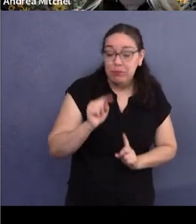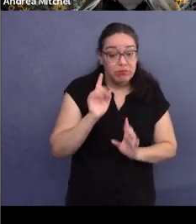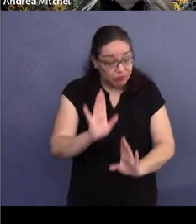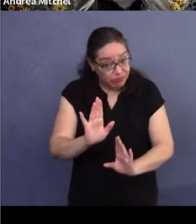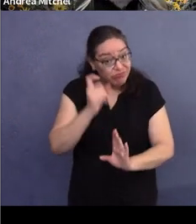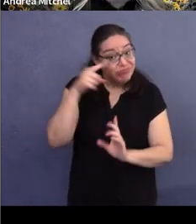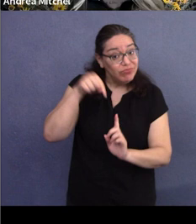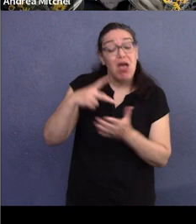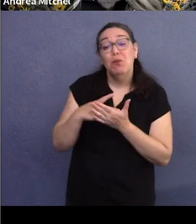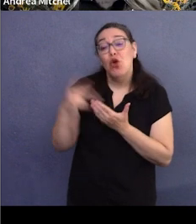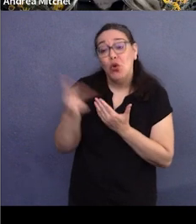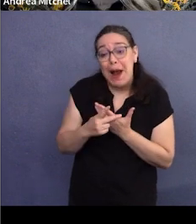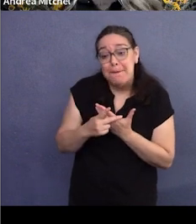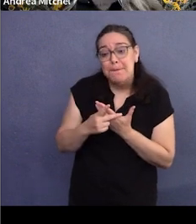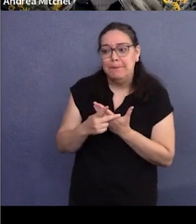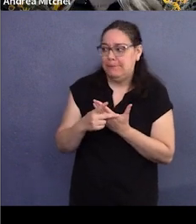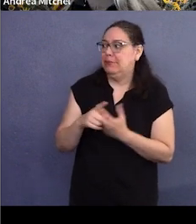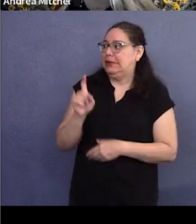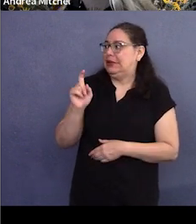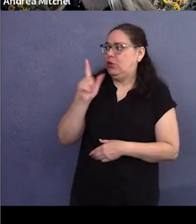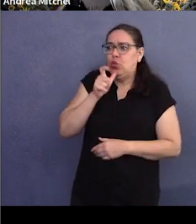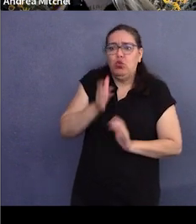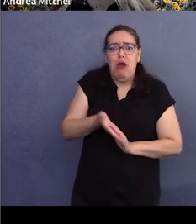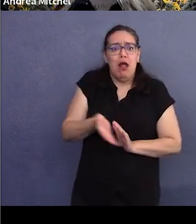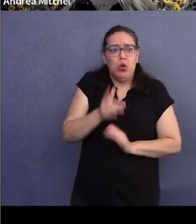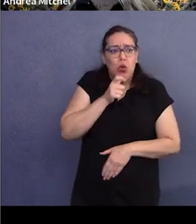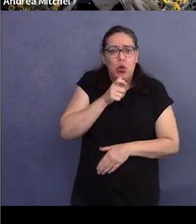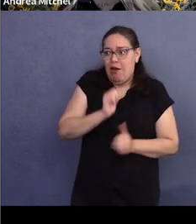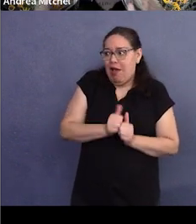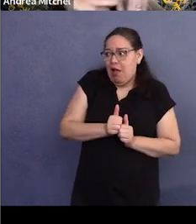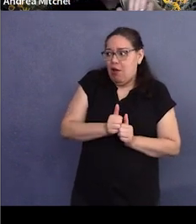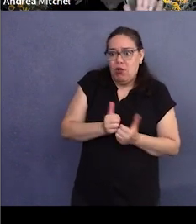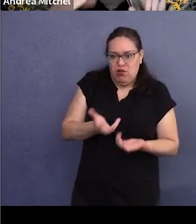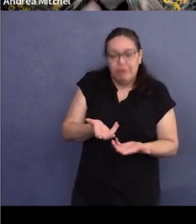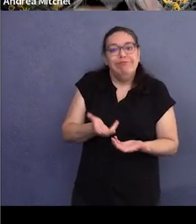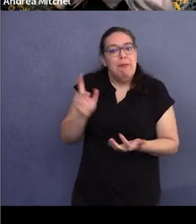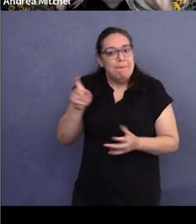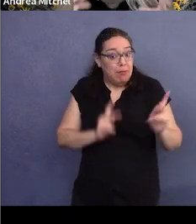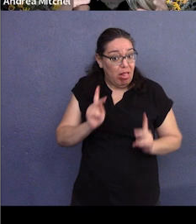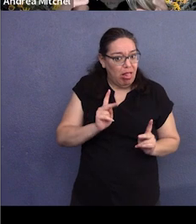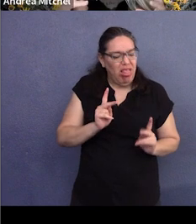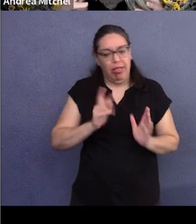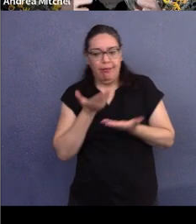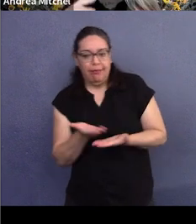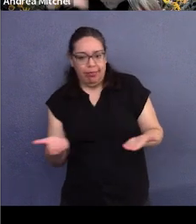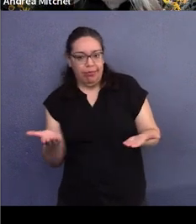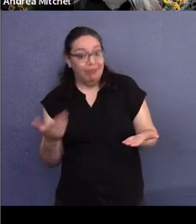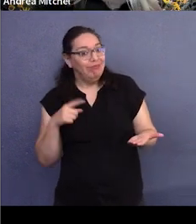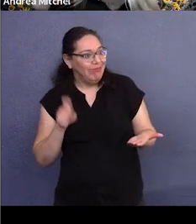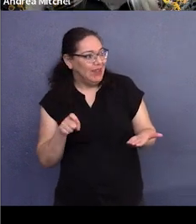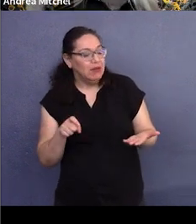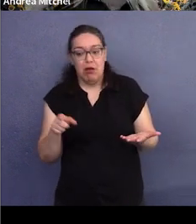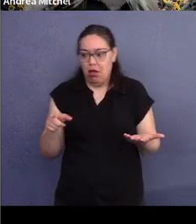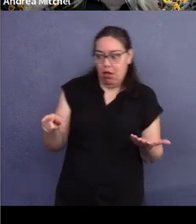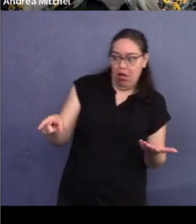programs need people to run them, and they need things. So right then and there, so you have a need, you